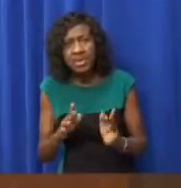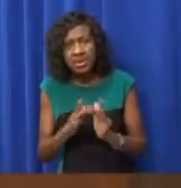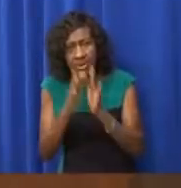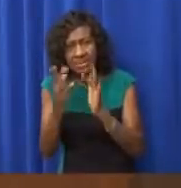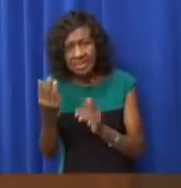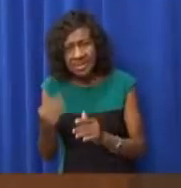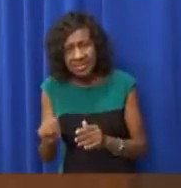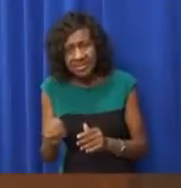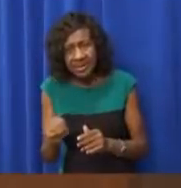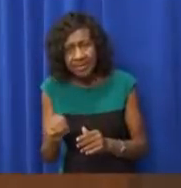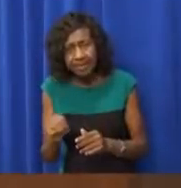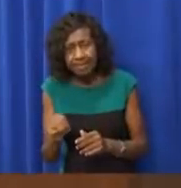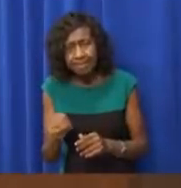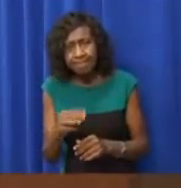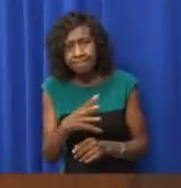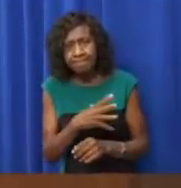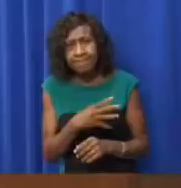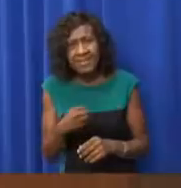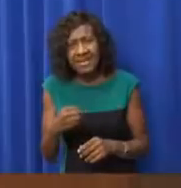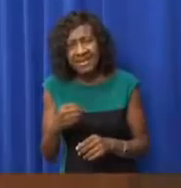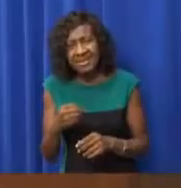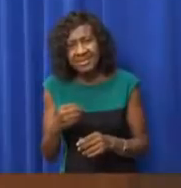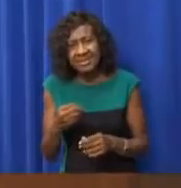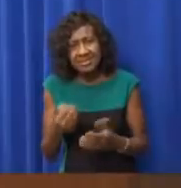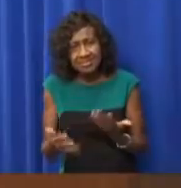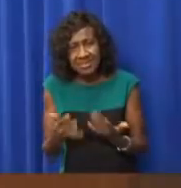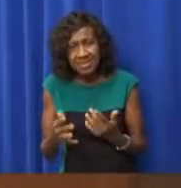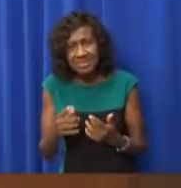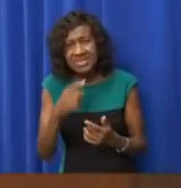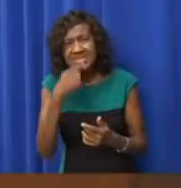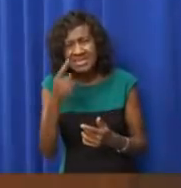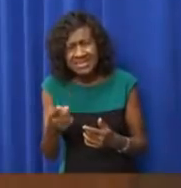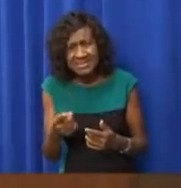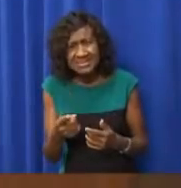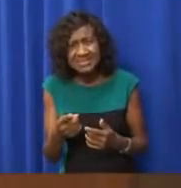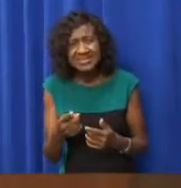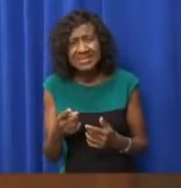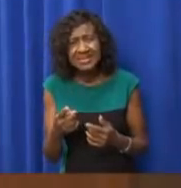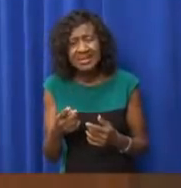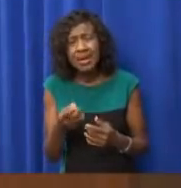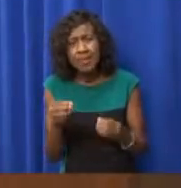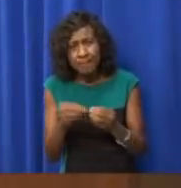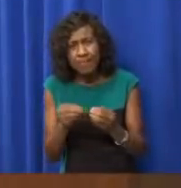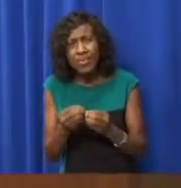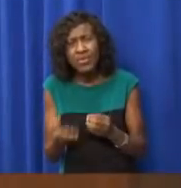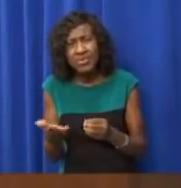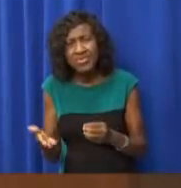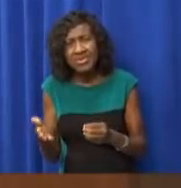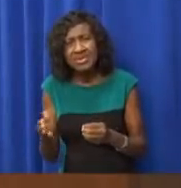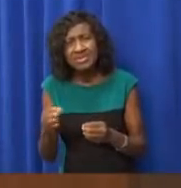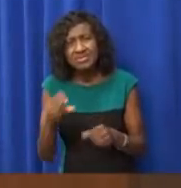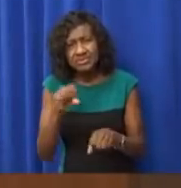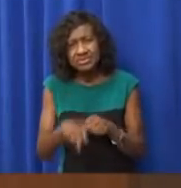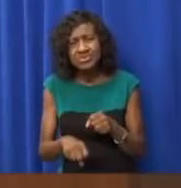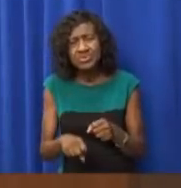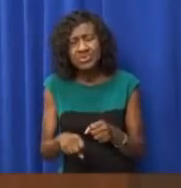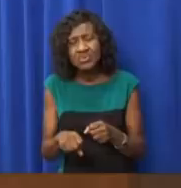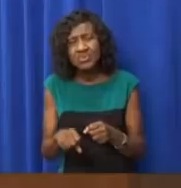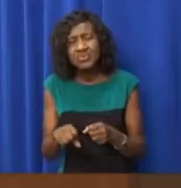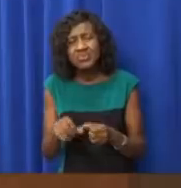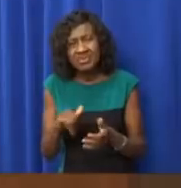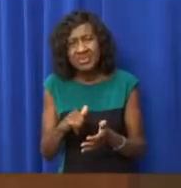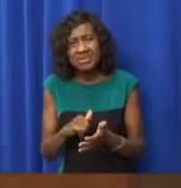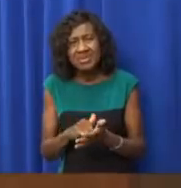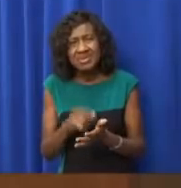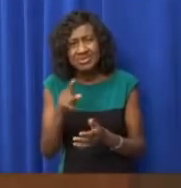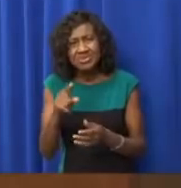report things more than they might normally do if they were just going right. about their normal lives. So you have to sort of bear that little bit of, it comes with a little bit of a